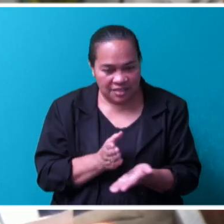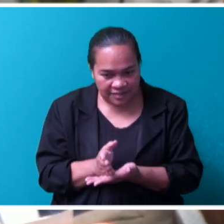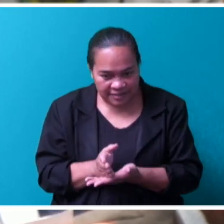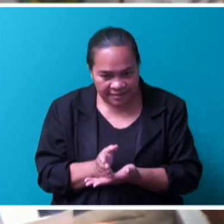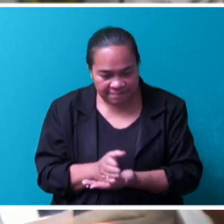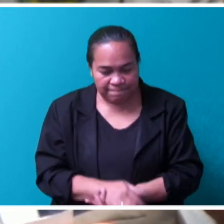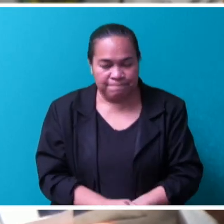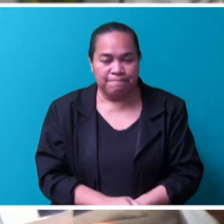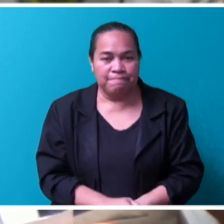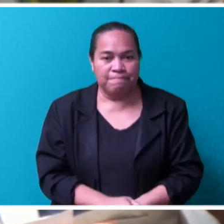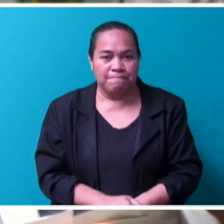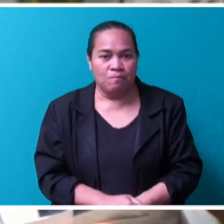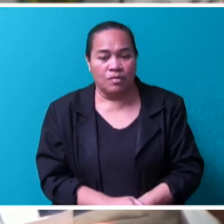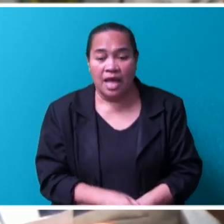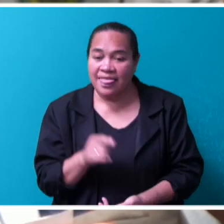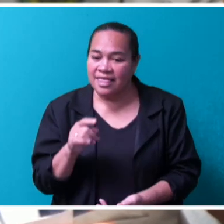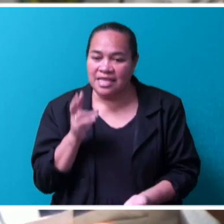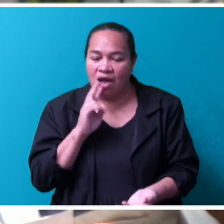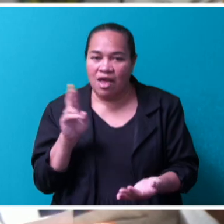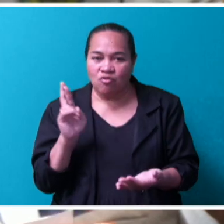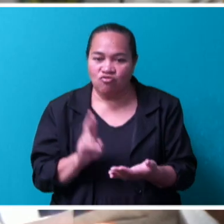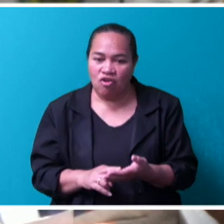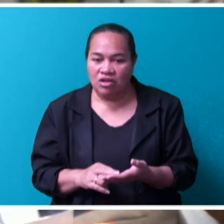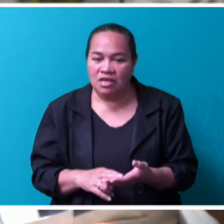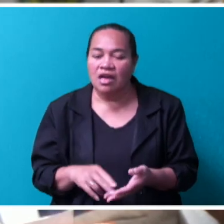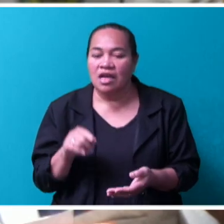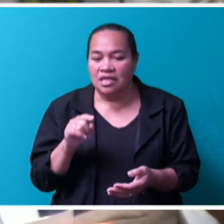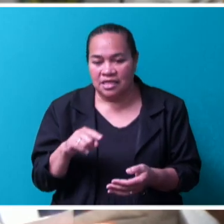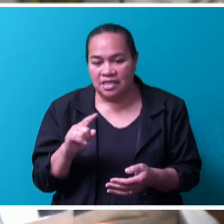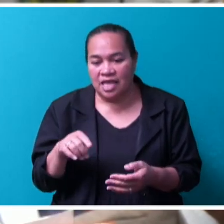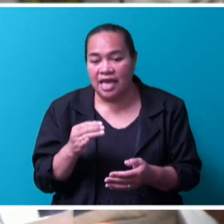sir, this is a record of institutions restored,